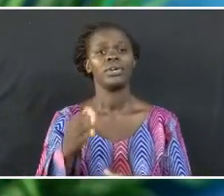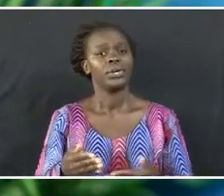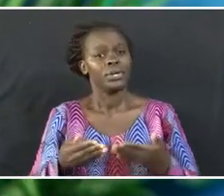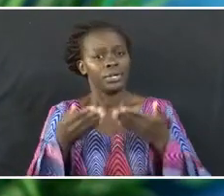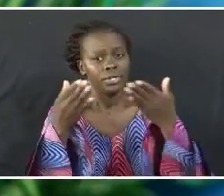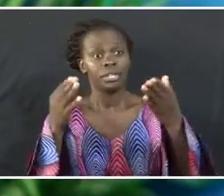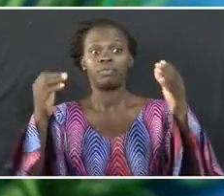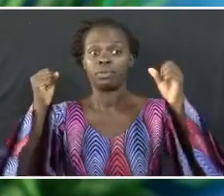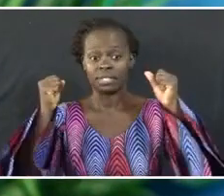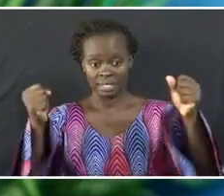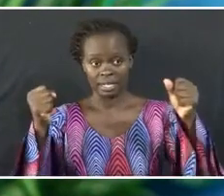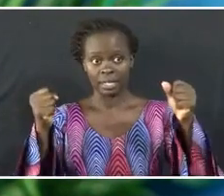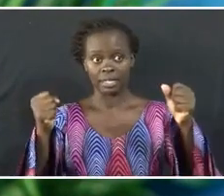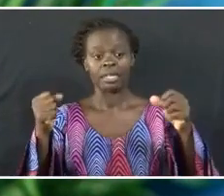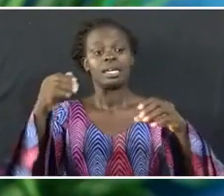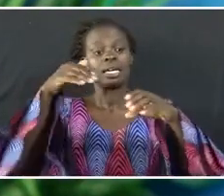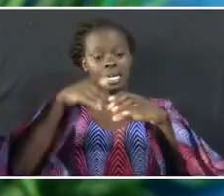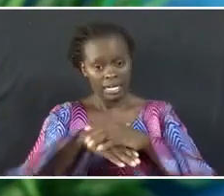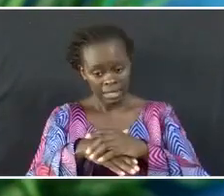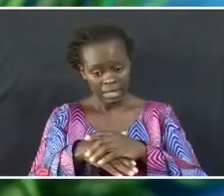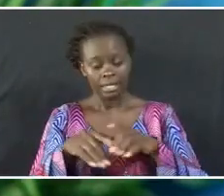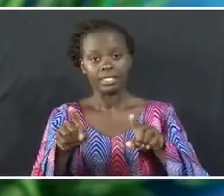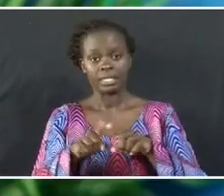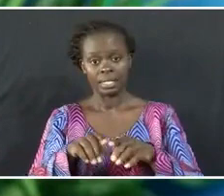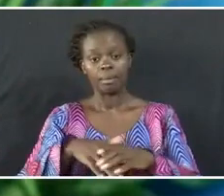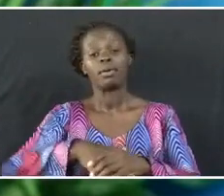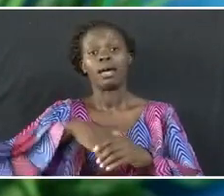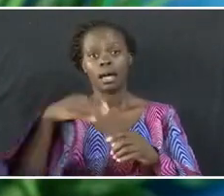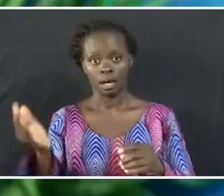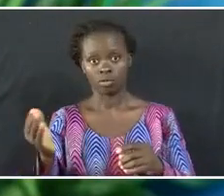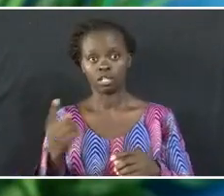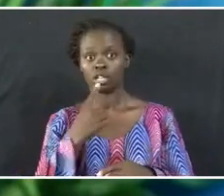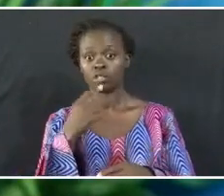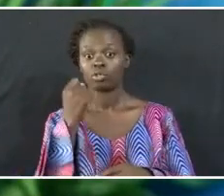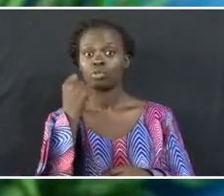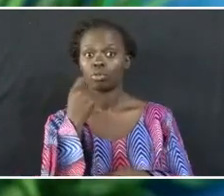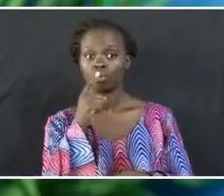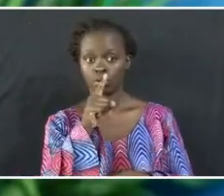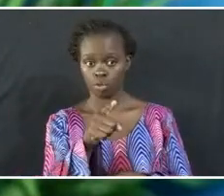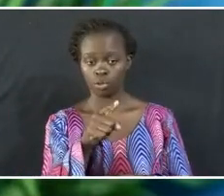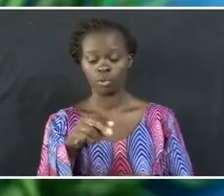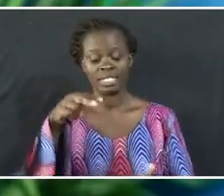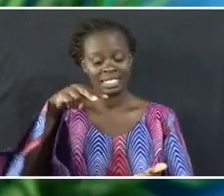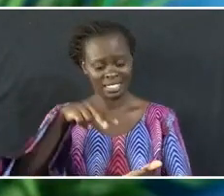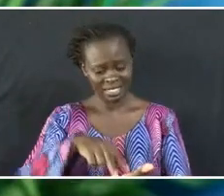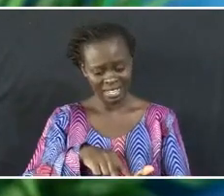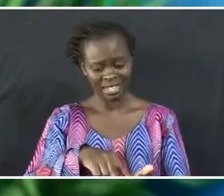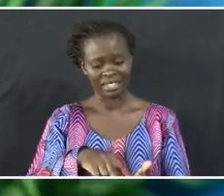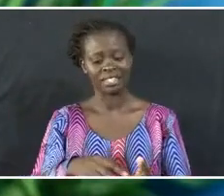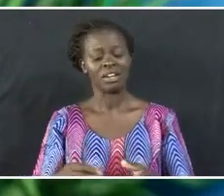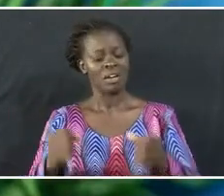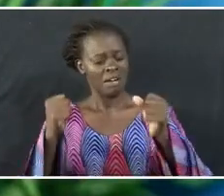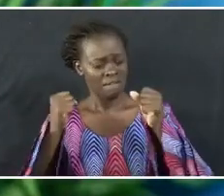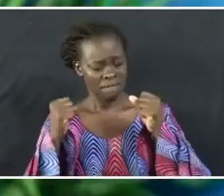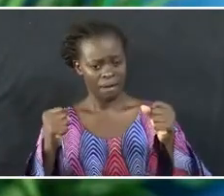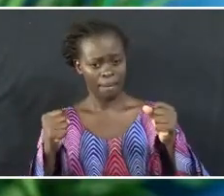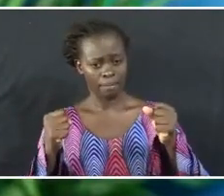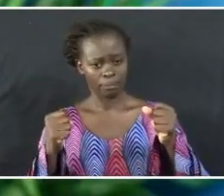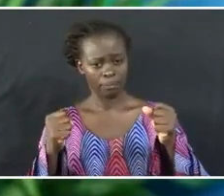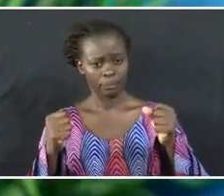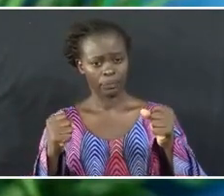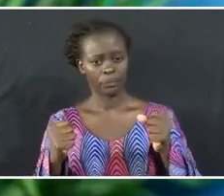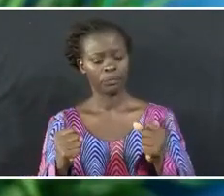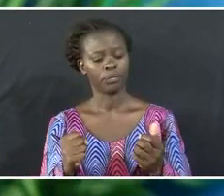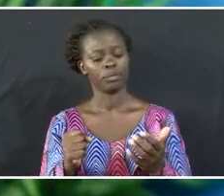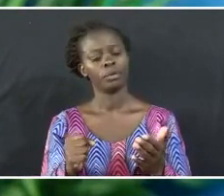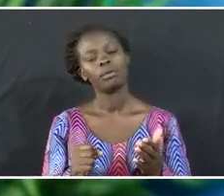resist temptation and always do what is right. Amen? Amen. My memory verse comes